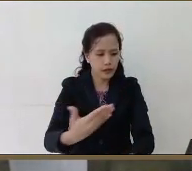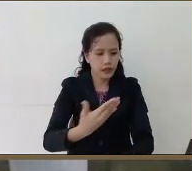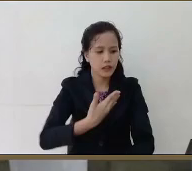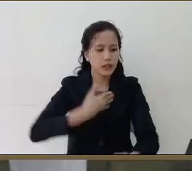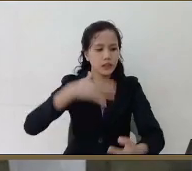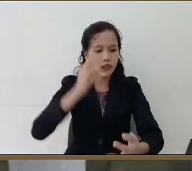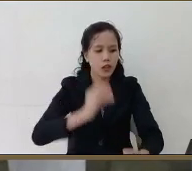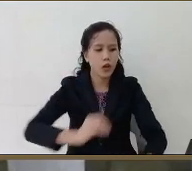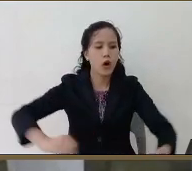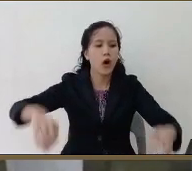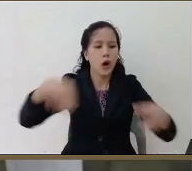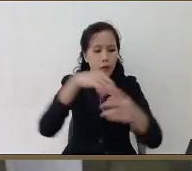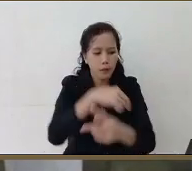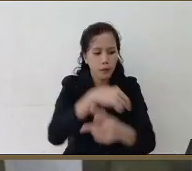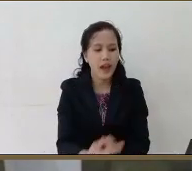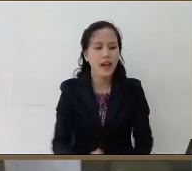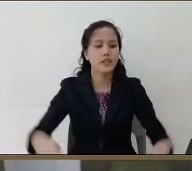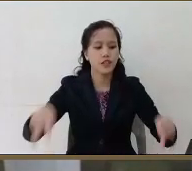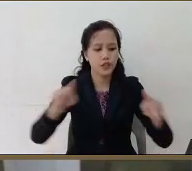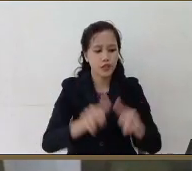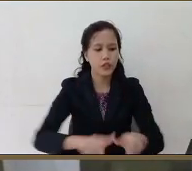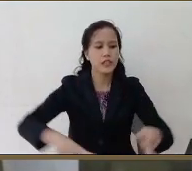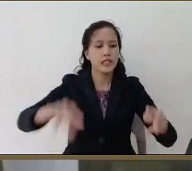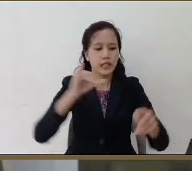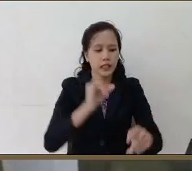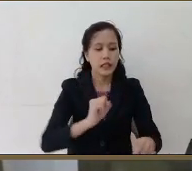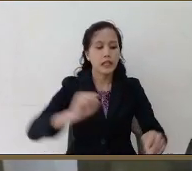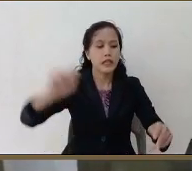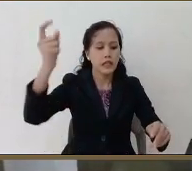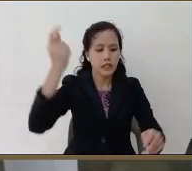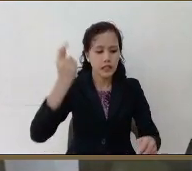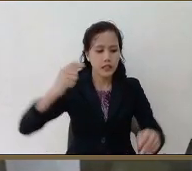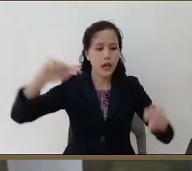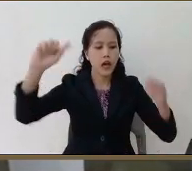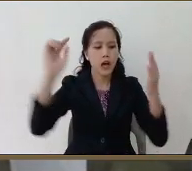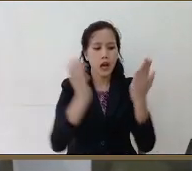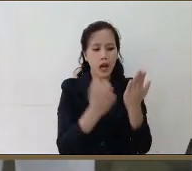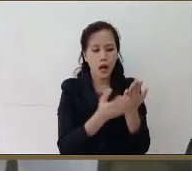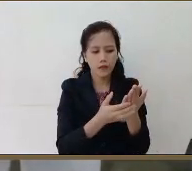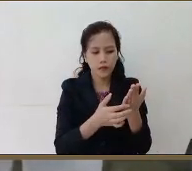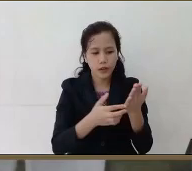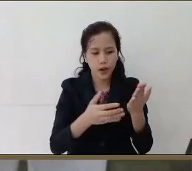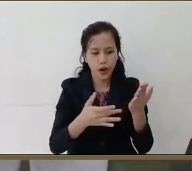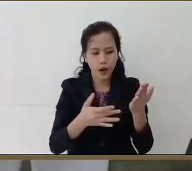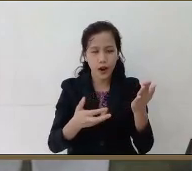for me. Oh, precious is the